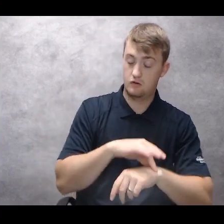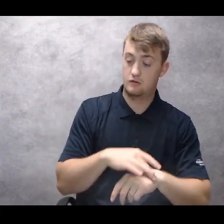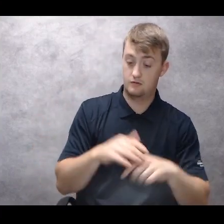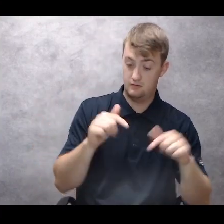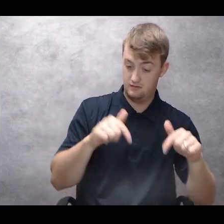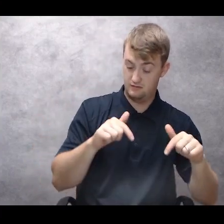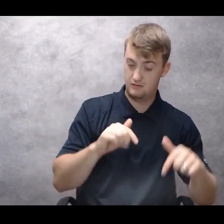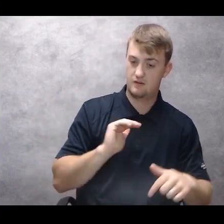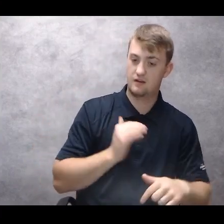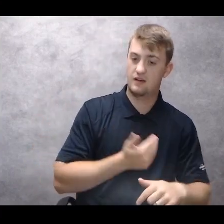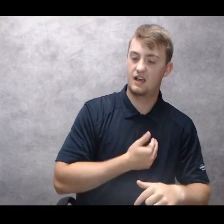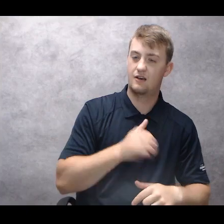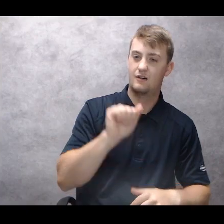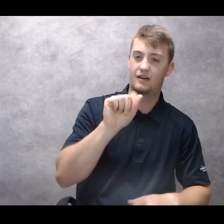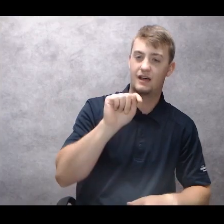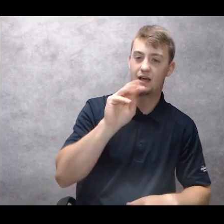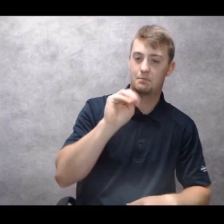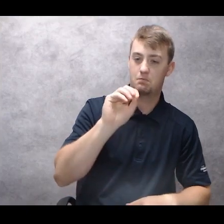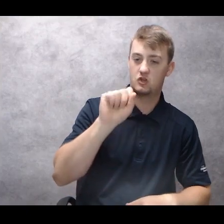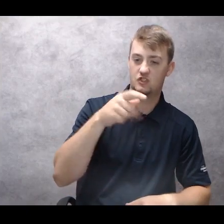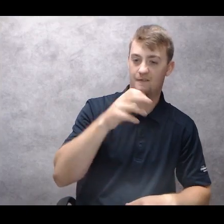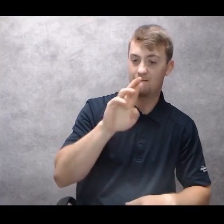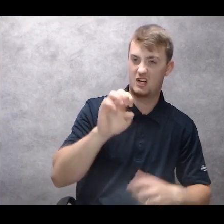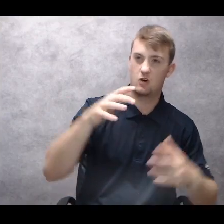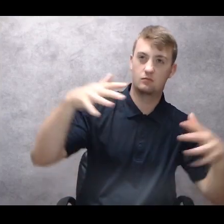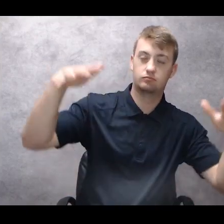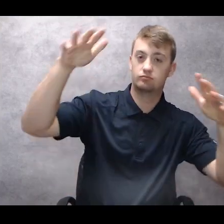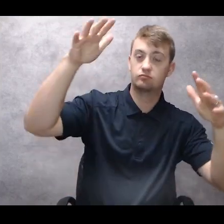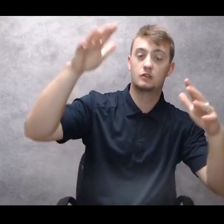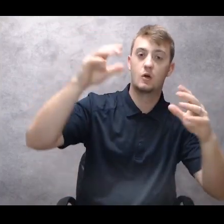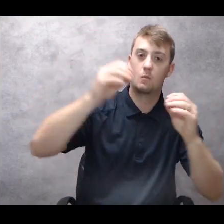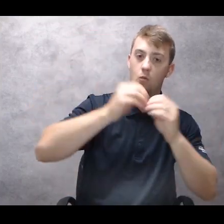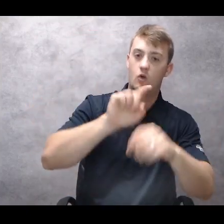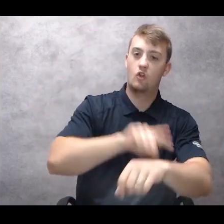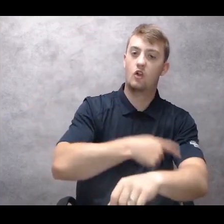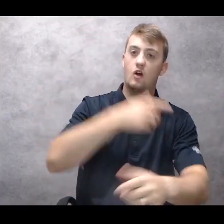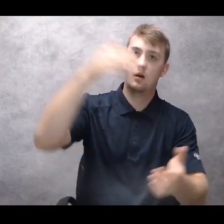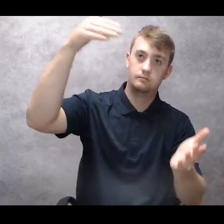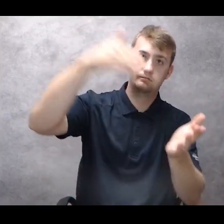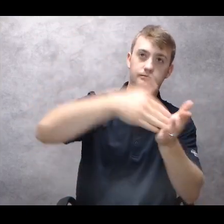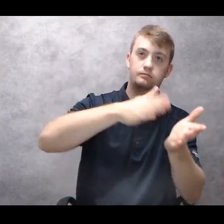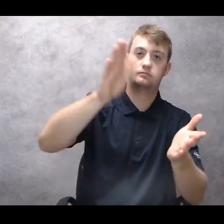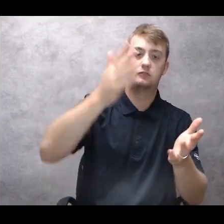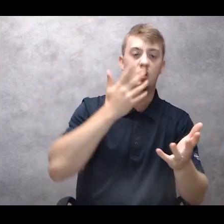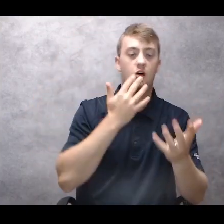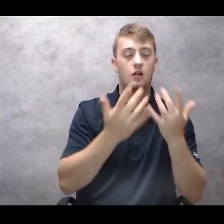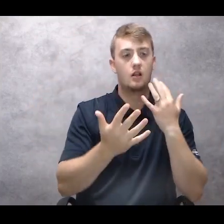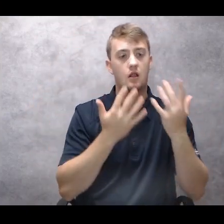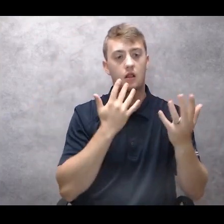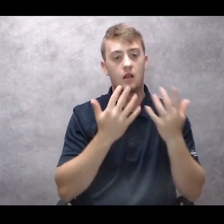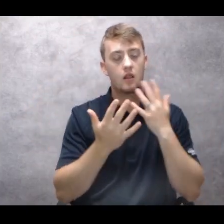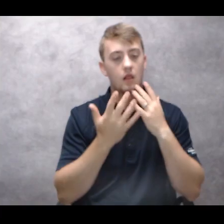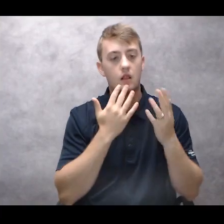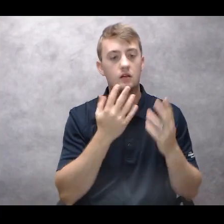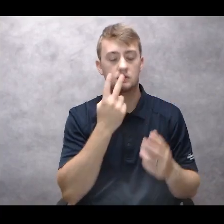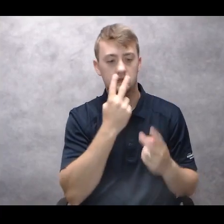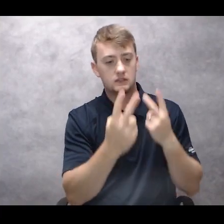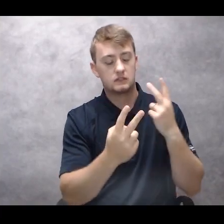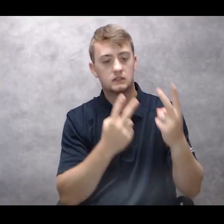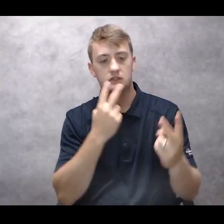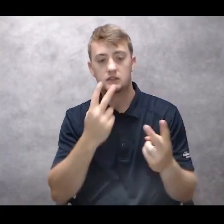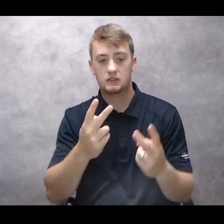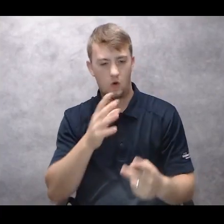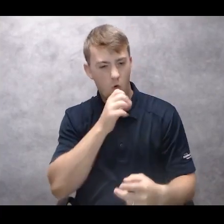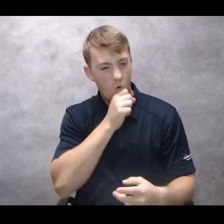Earth, our our atmosphere allows longer wavelength colors to be seen. So our sunsets